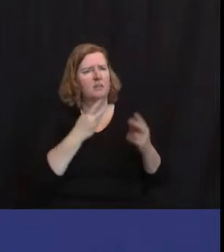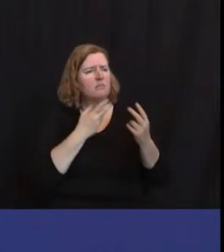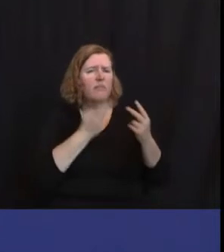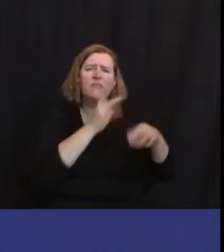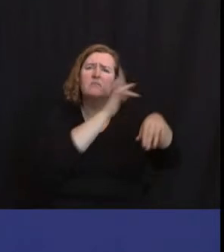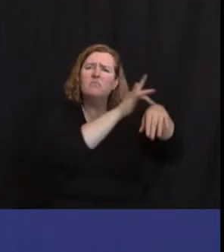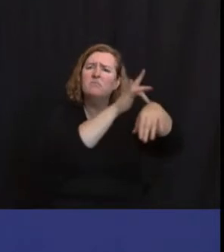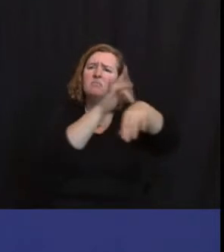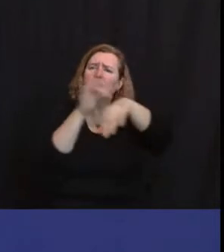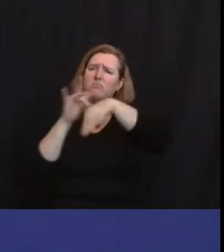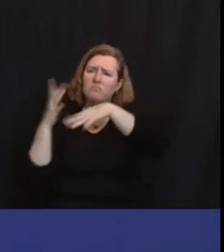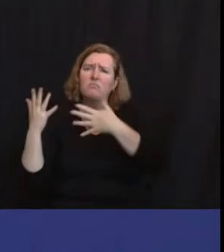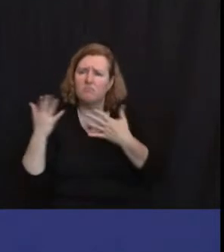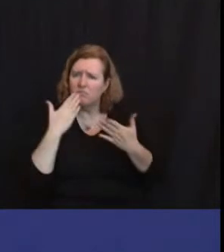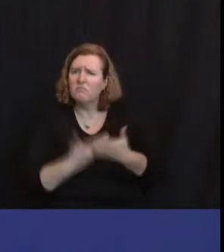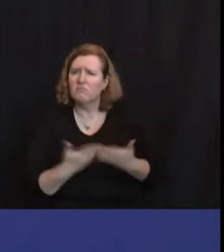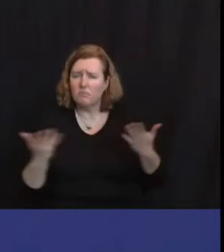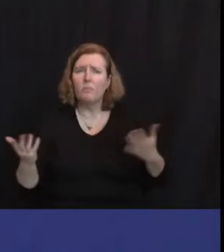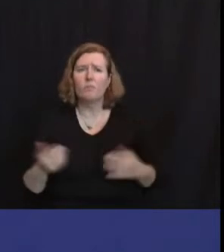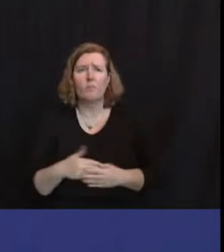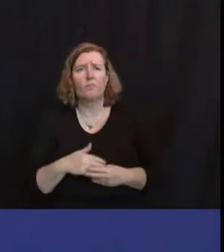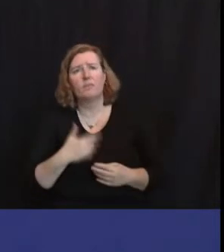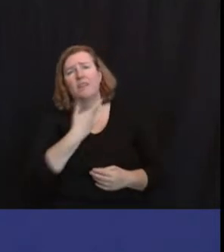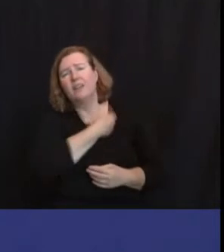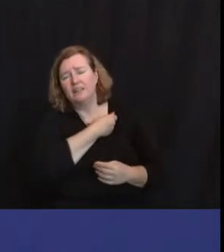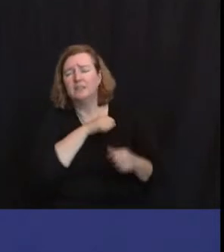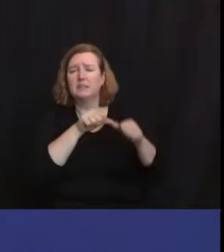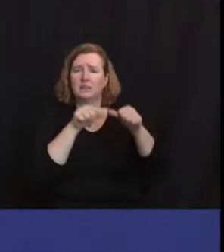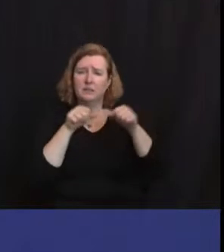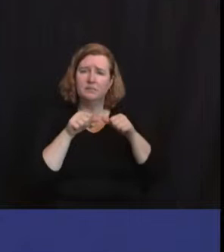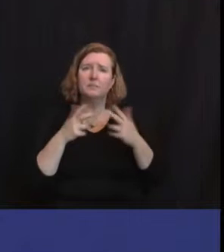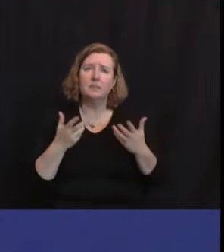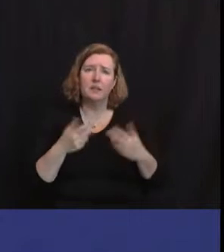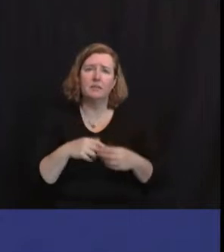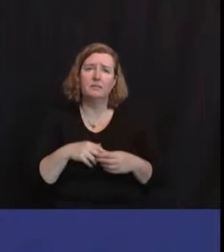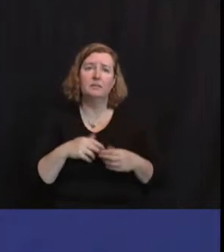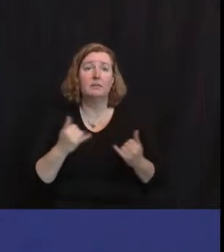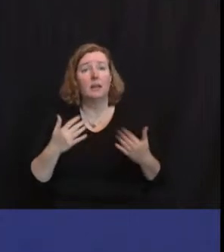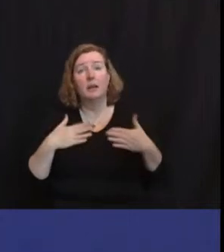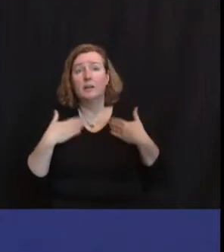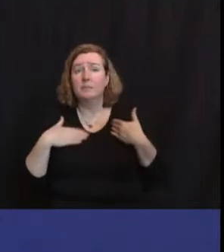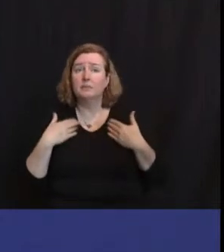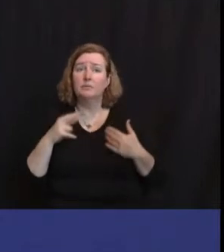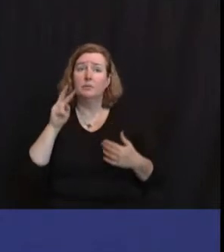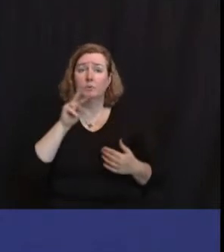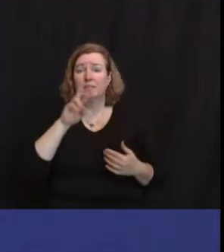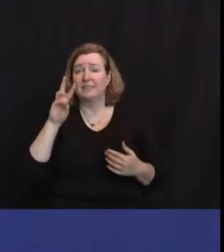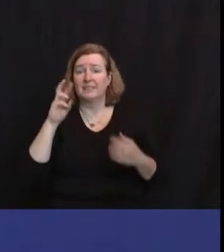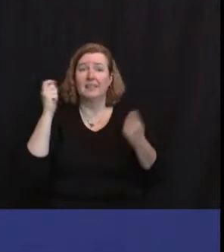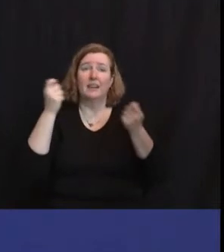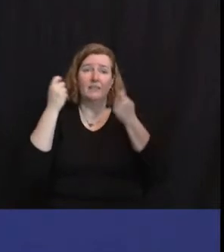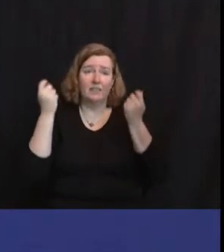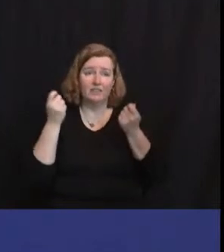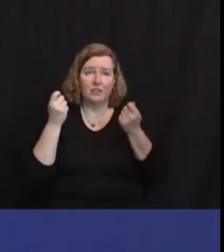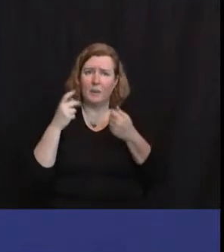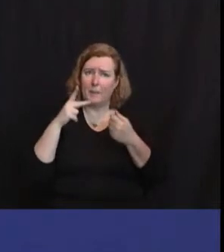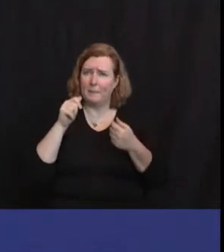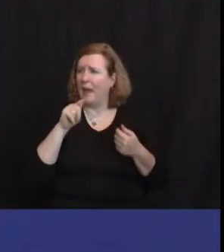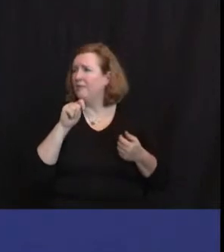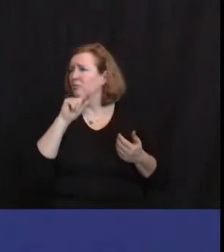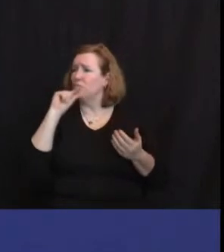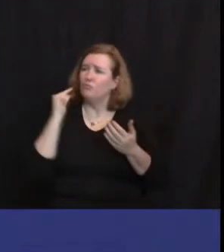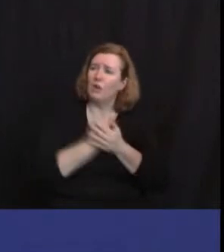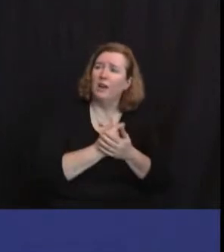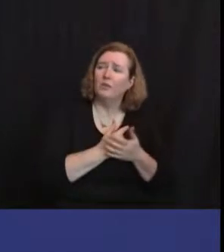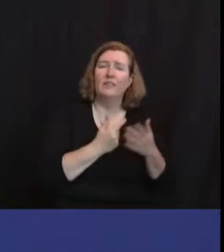good visit to a vaccination site. So, happy 26th anniversary, Pat, on your graduation. We do not have a slide with your